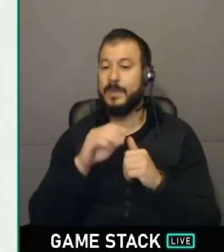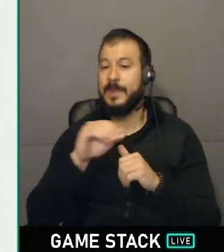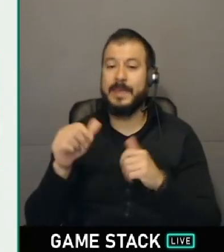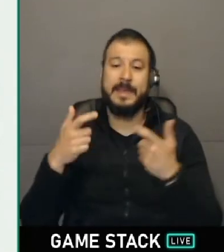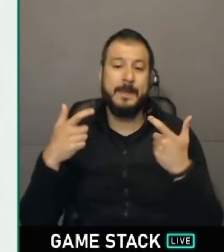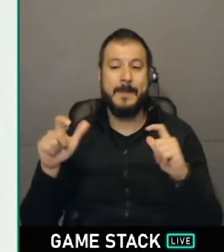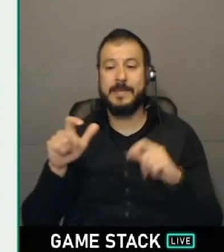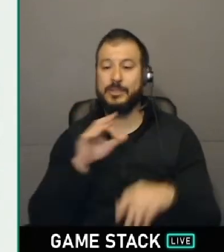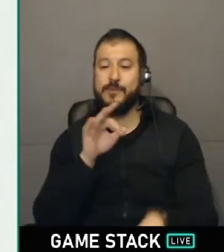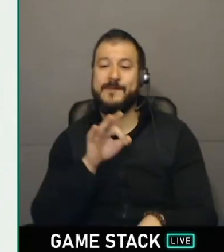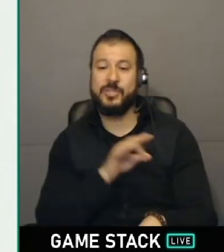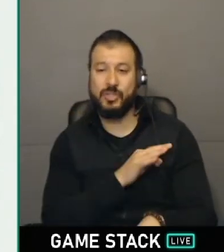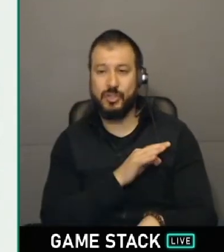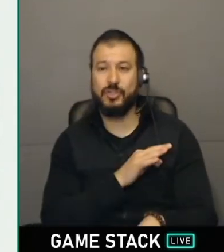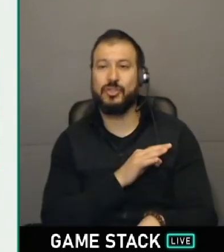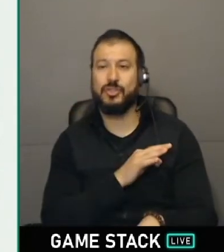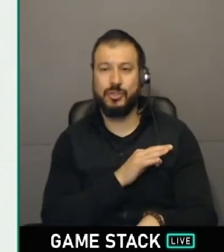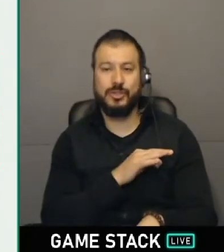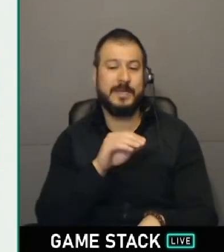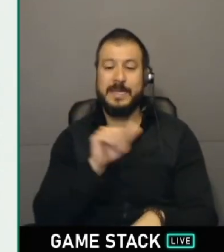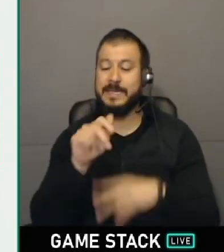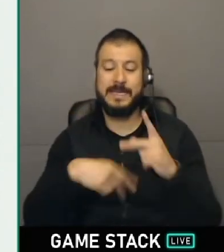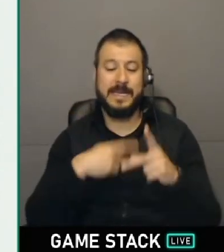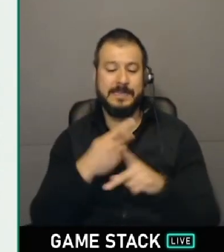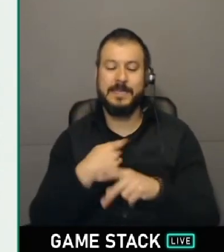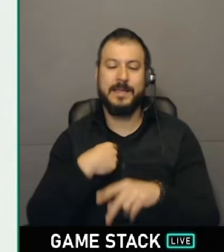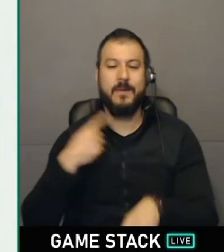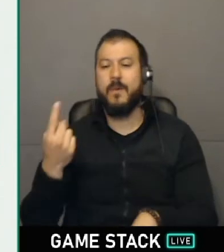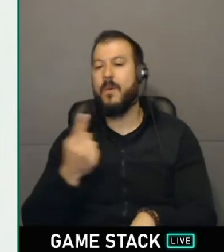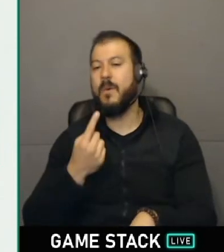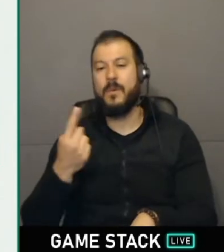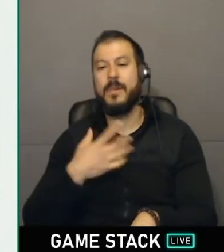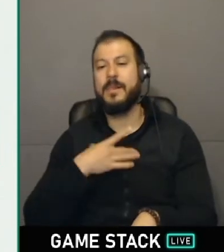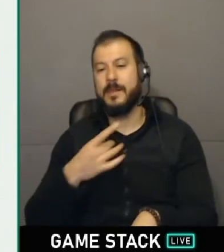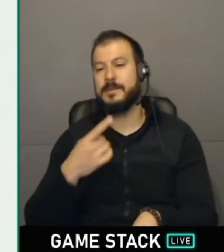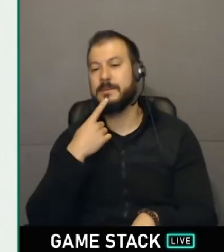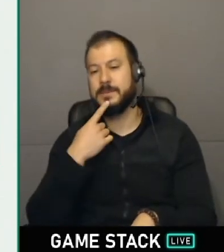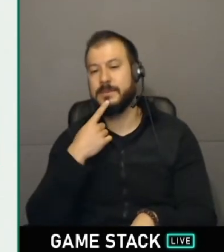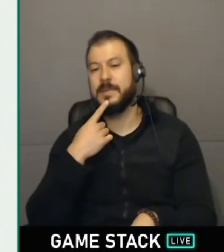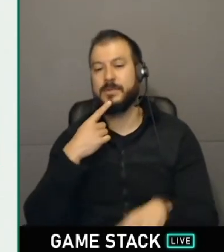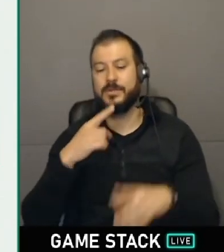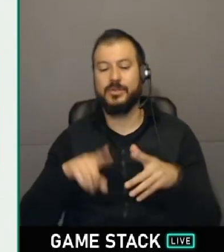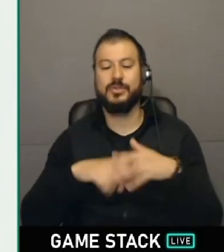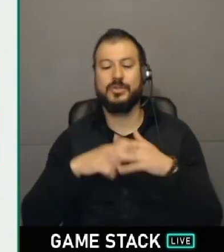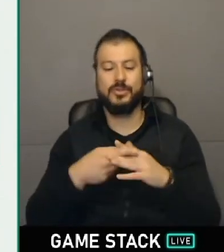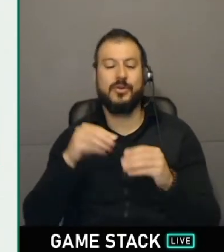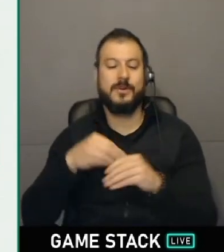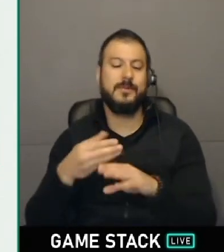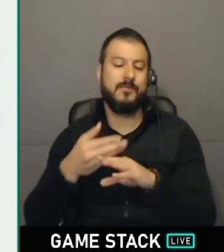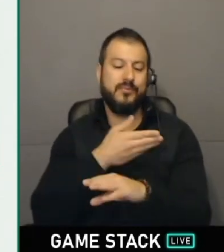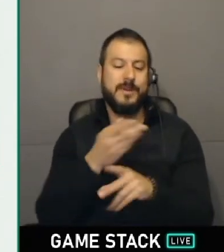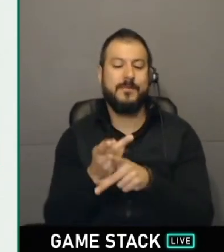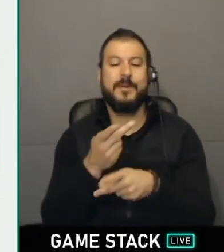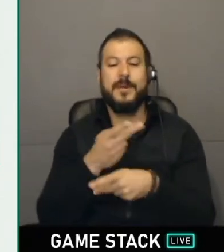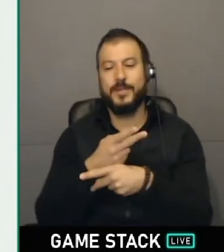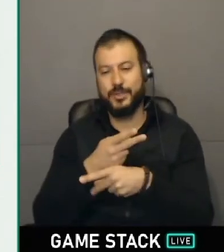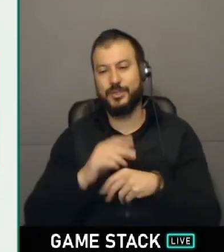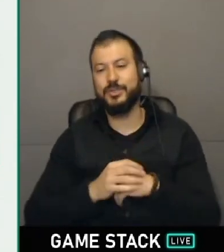feature of any kind, I always like to say start in pre-production.